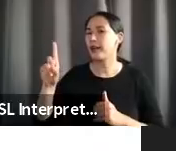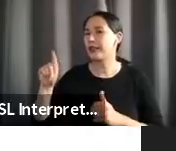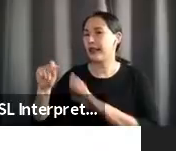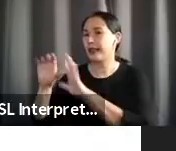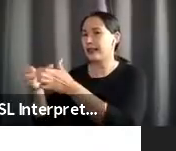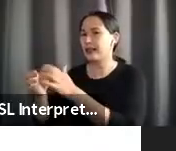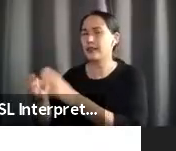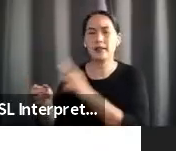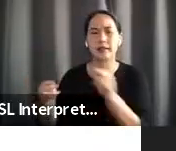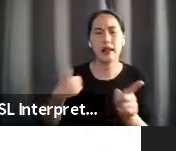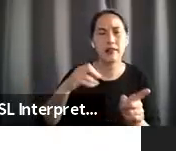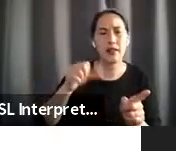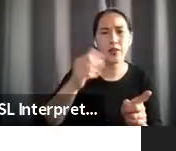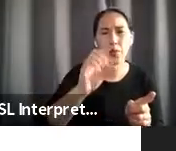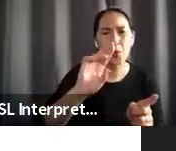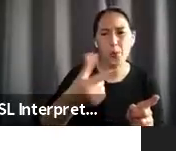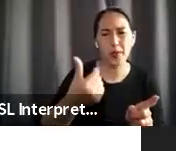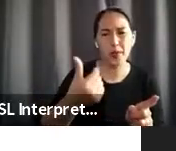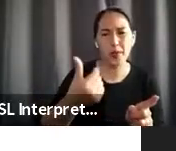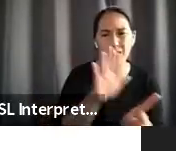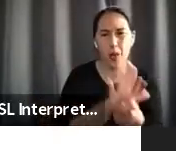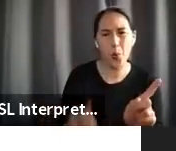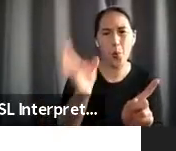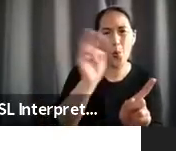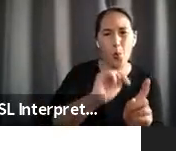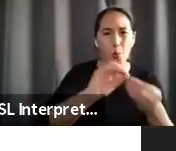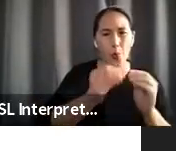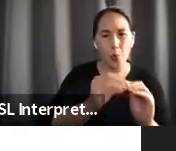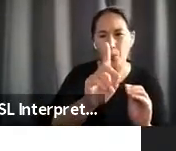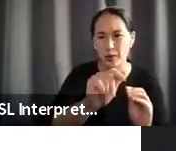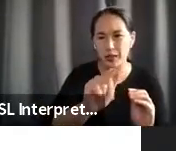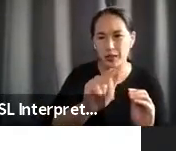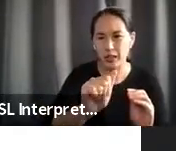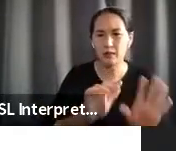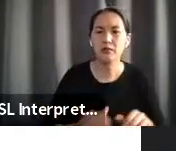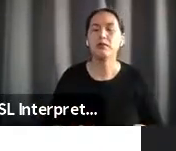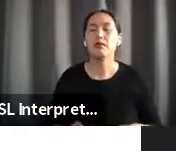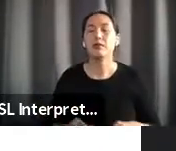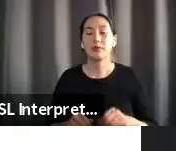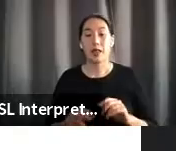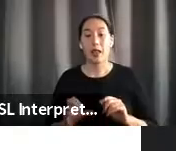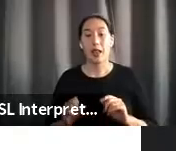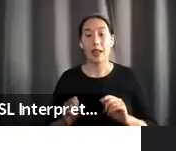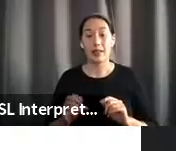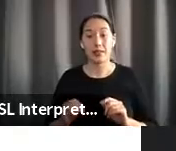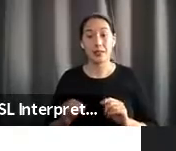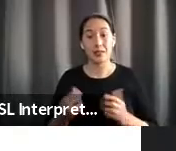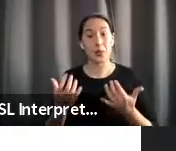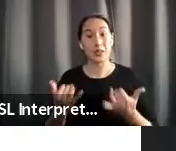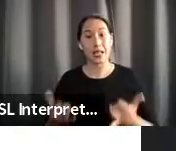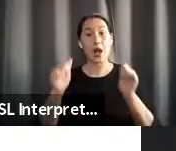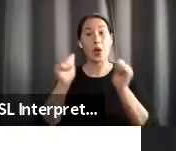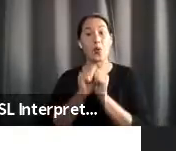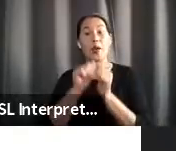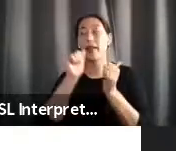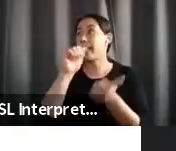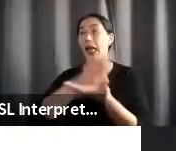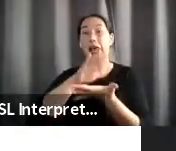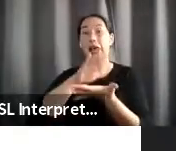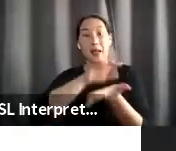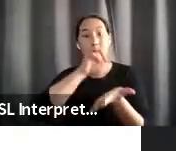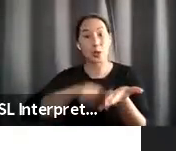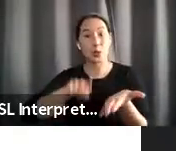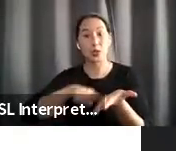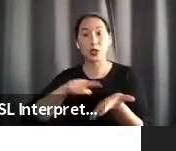the other one, right? And some of these data sets are now starting to become kind of legitimized within academic research, for example. They're using these